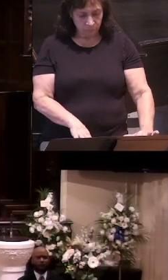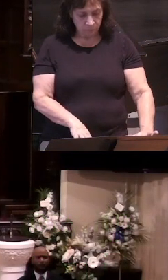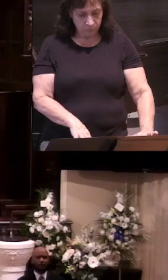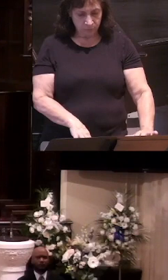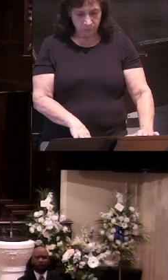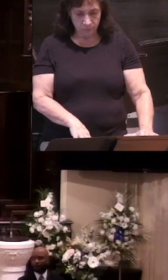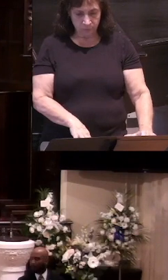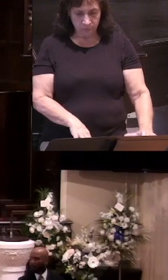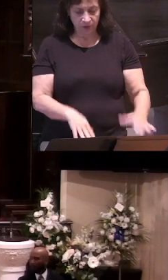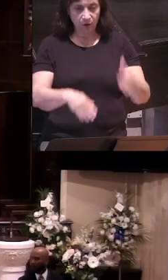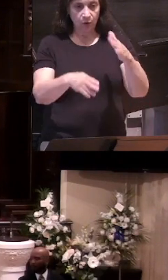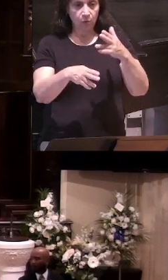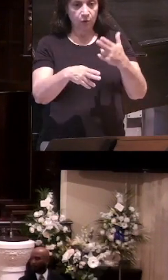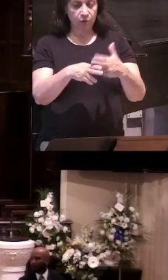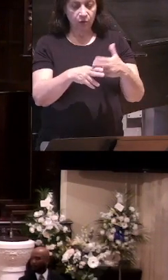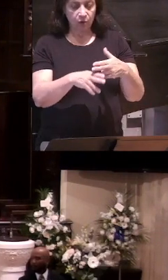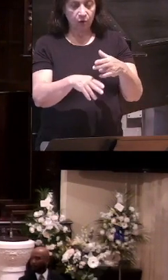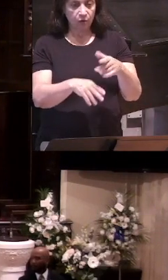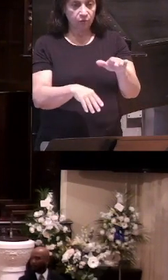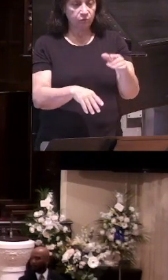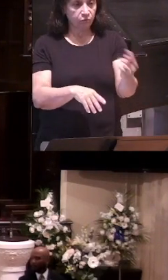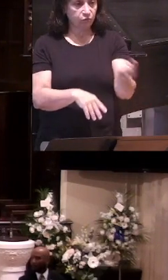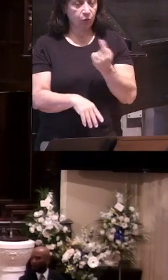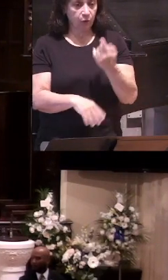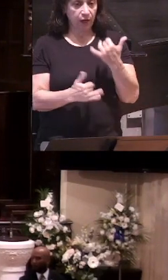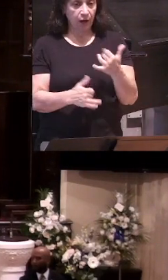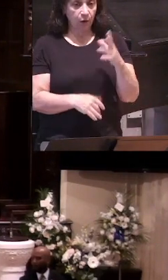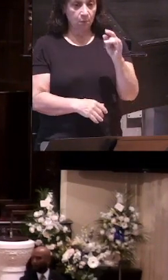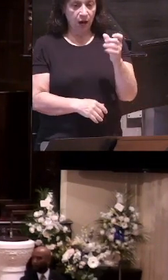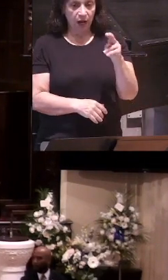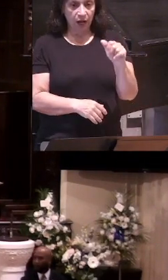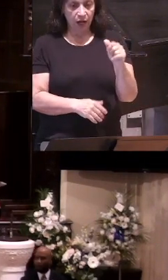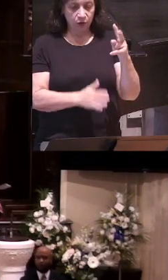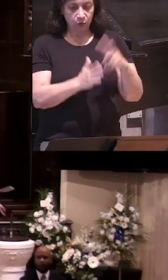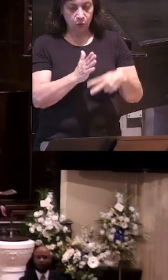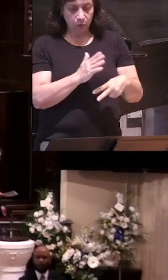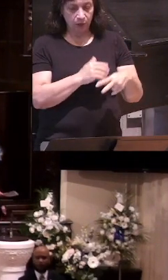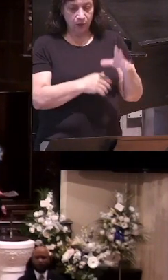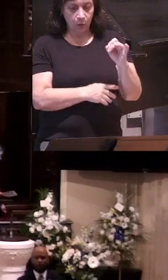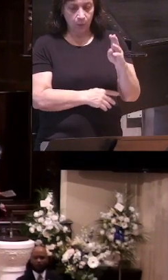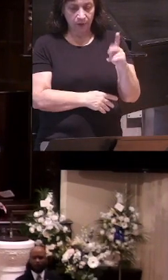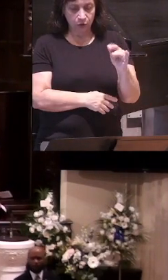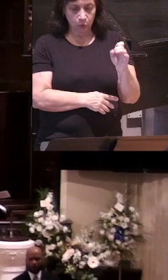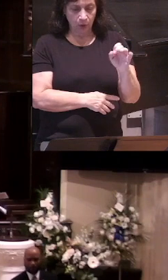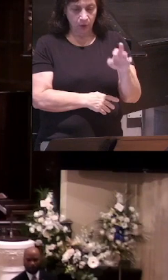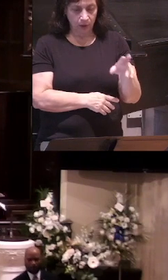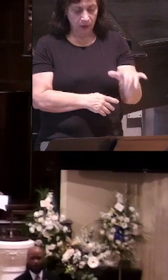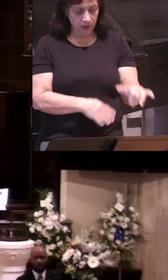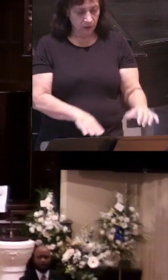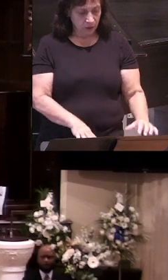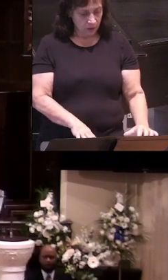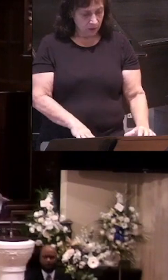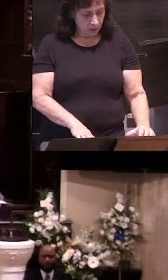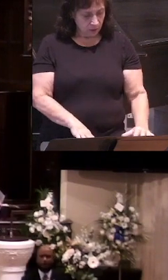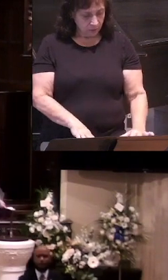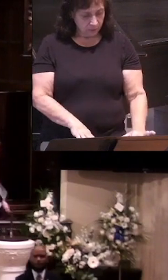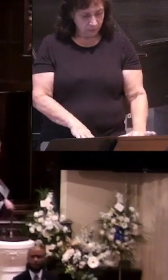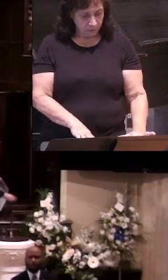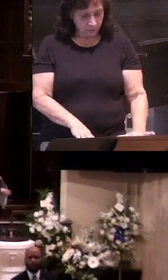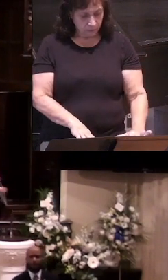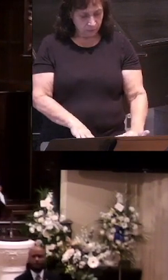And I would call forward now Monica Howard to read Earl's obituary.